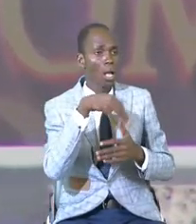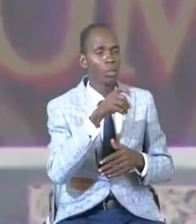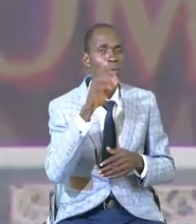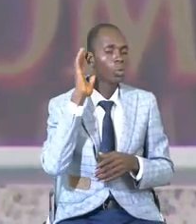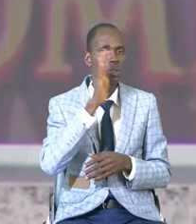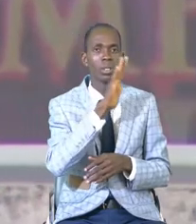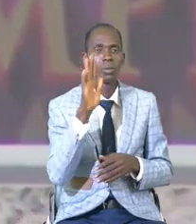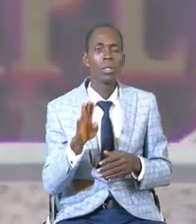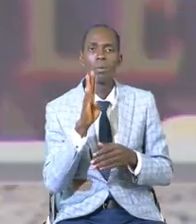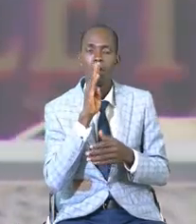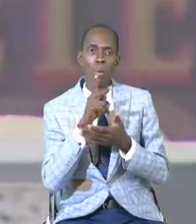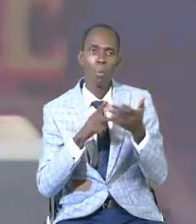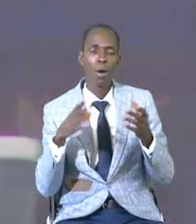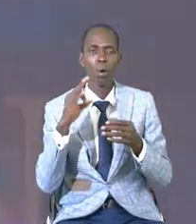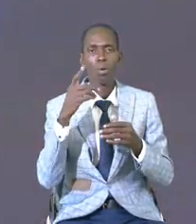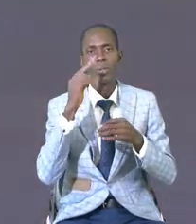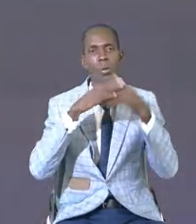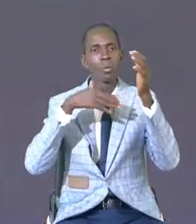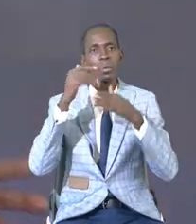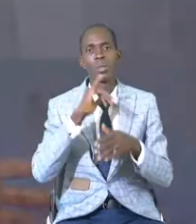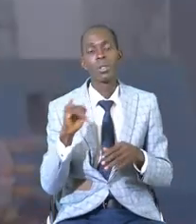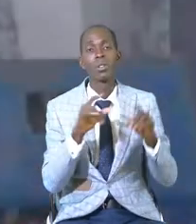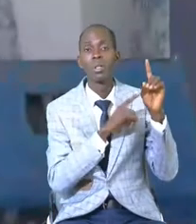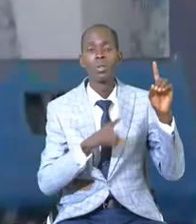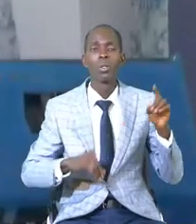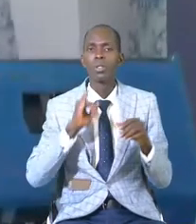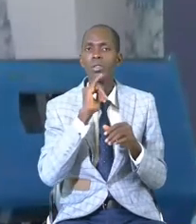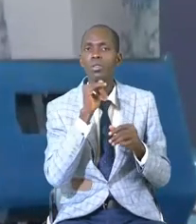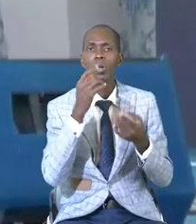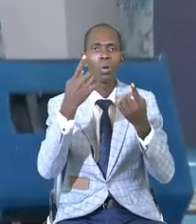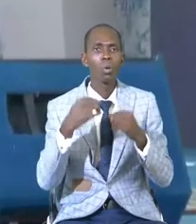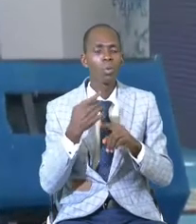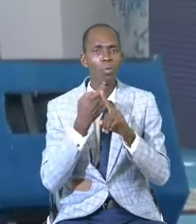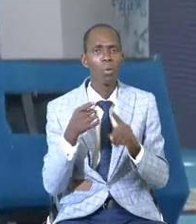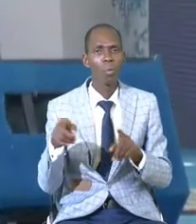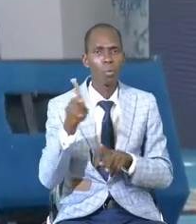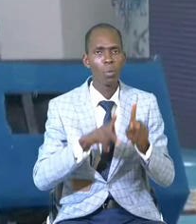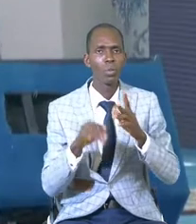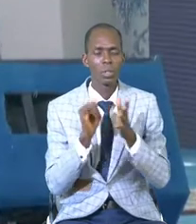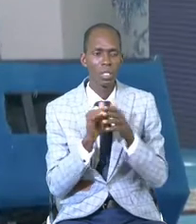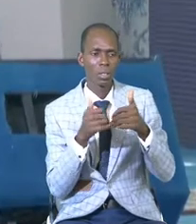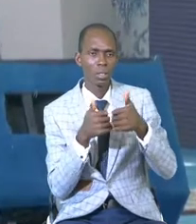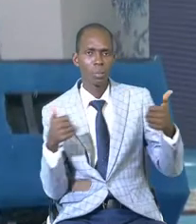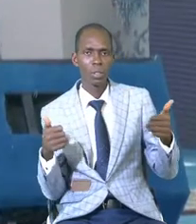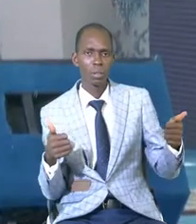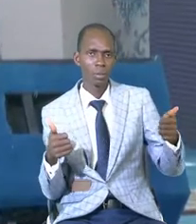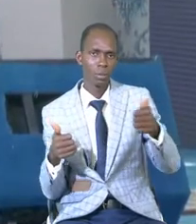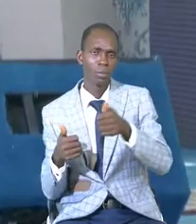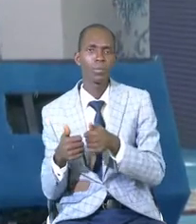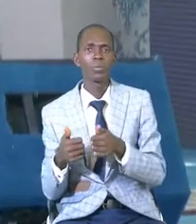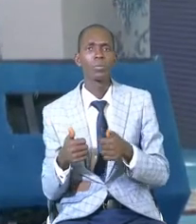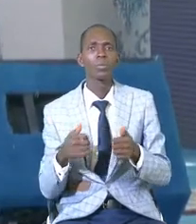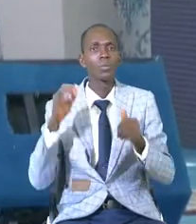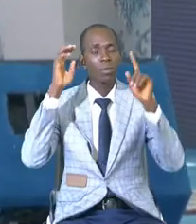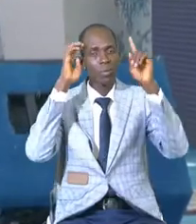the Lord is not coming for, you know, those people that separate themselves, isolated, they're isolated there, is